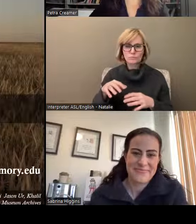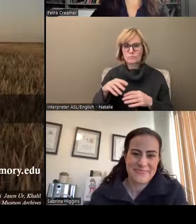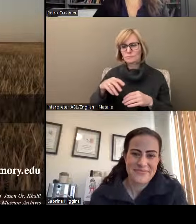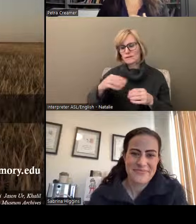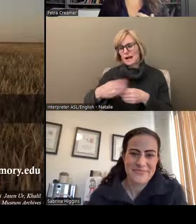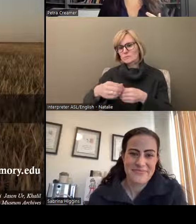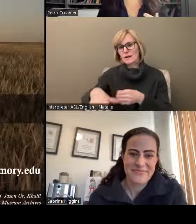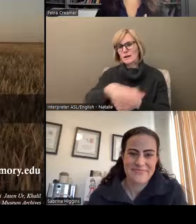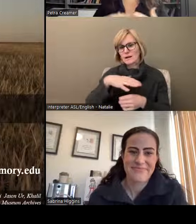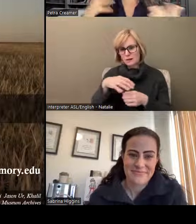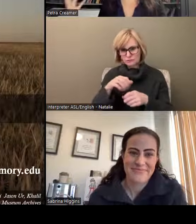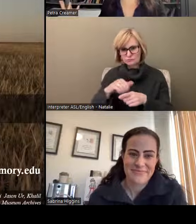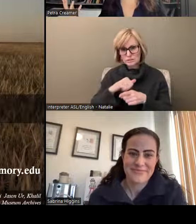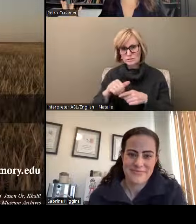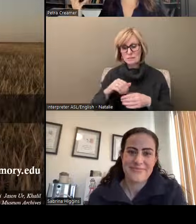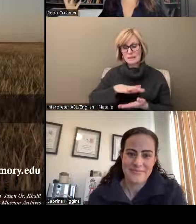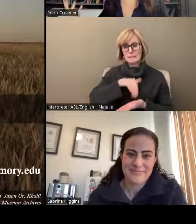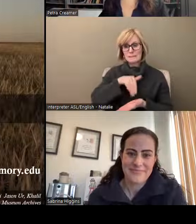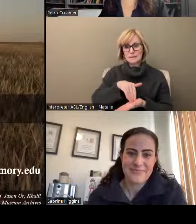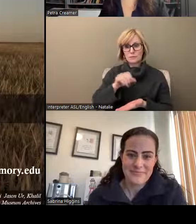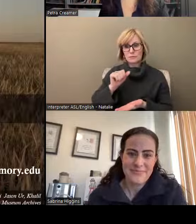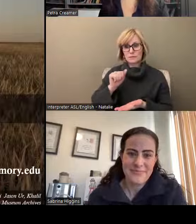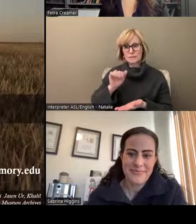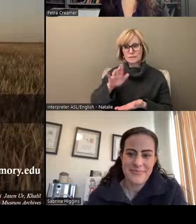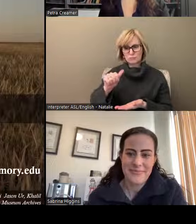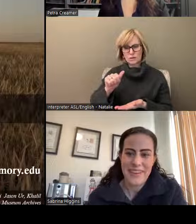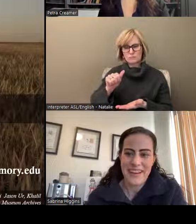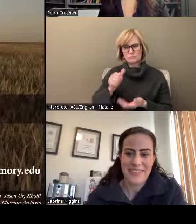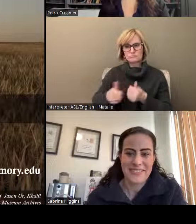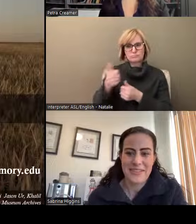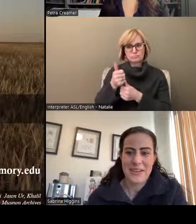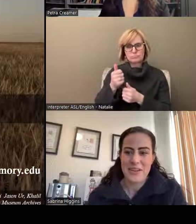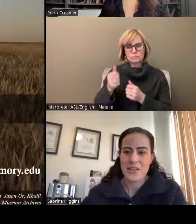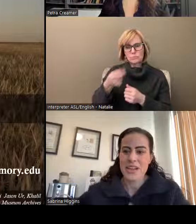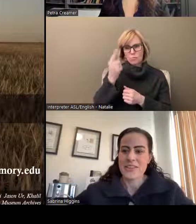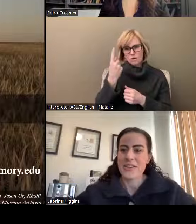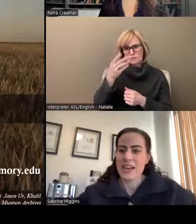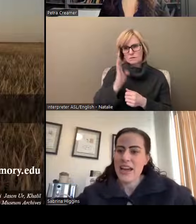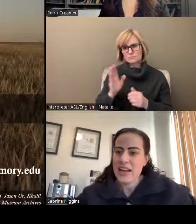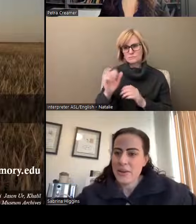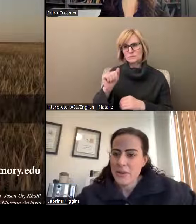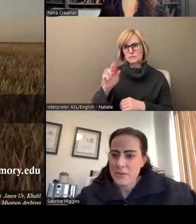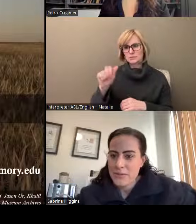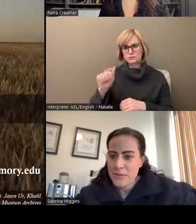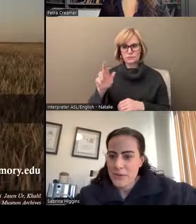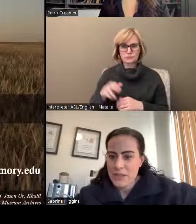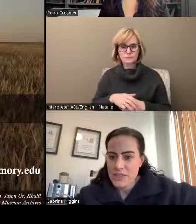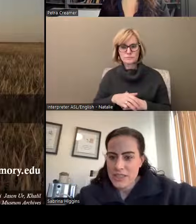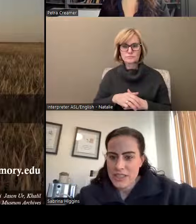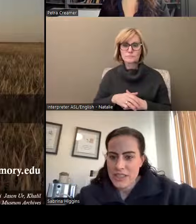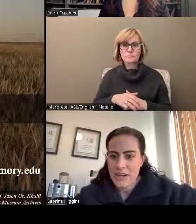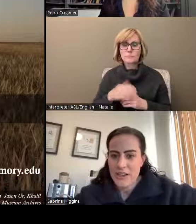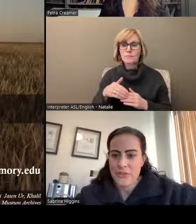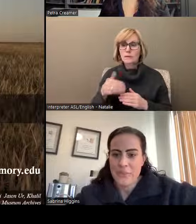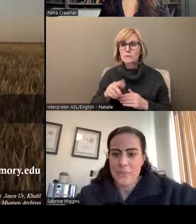course, in the core of Assyria, he reigns supreme, obviously. So. Yeah, great. Okay.